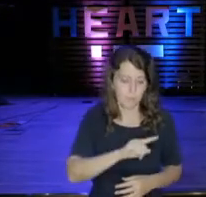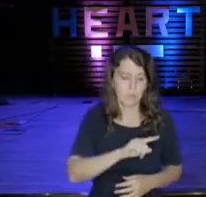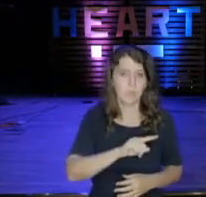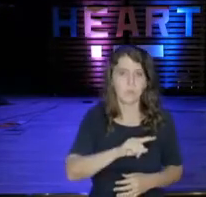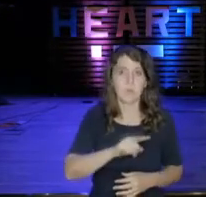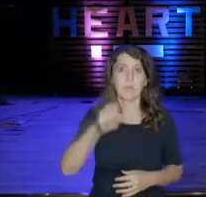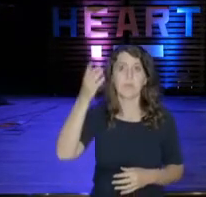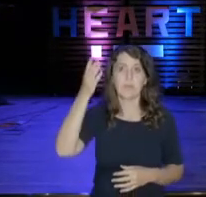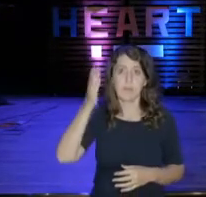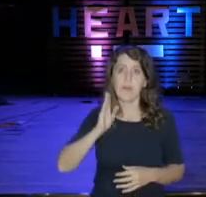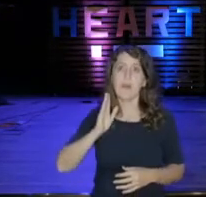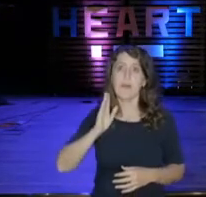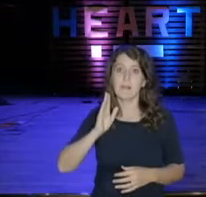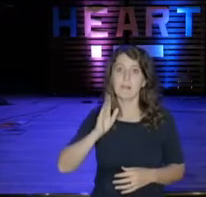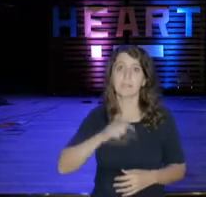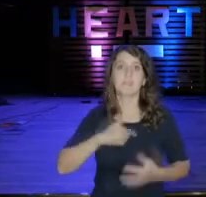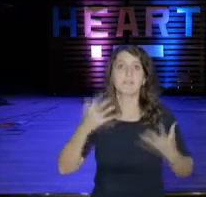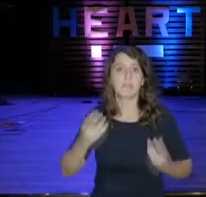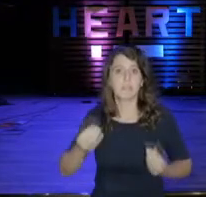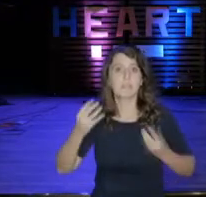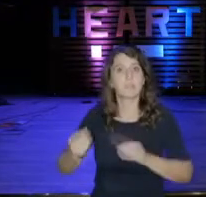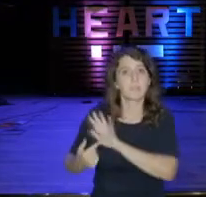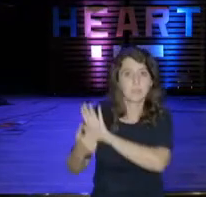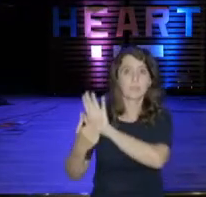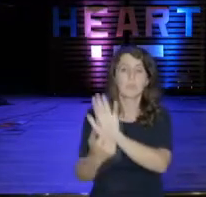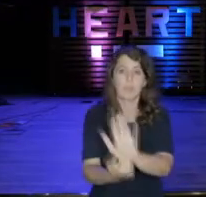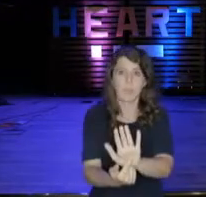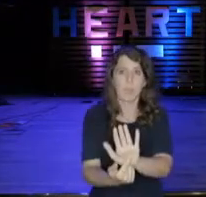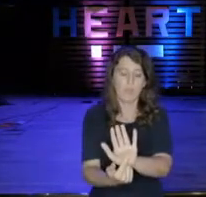God has been a gentleman to you.